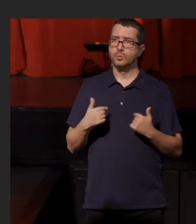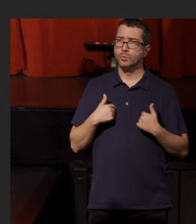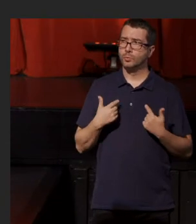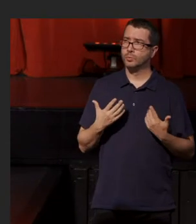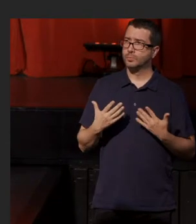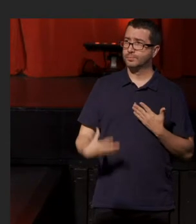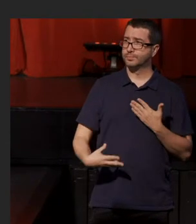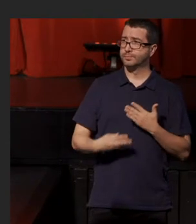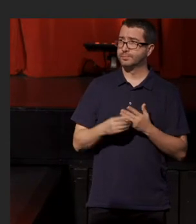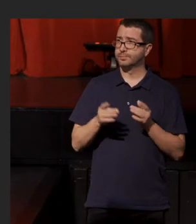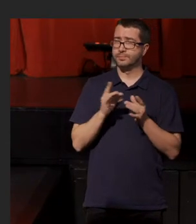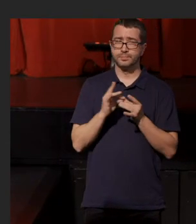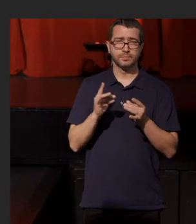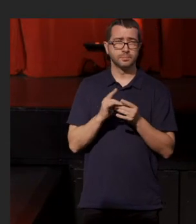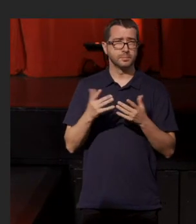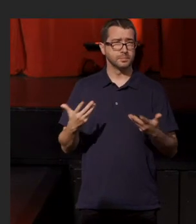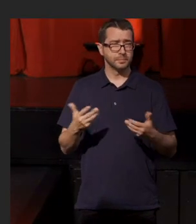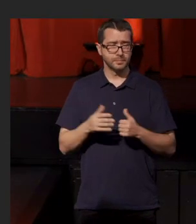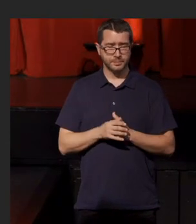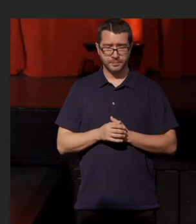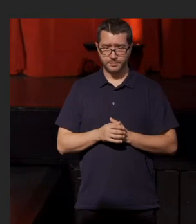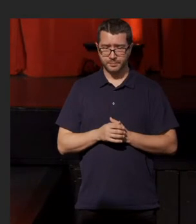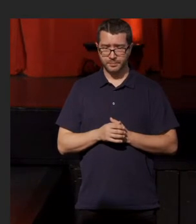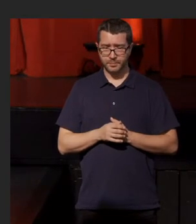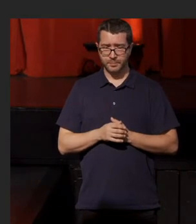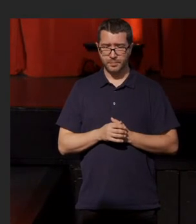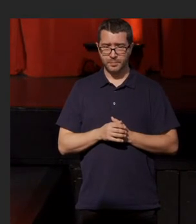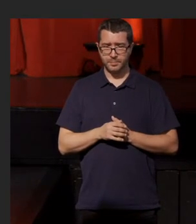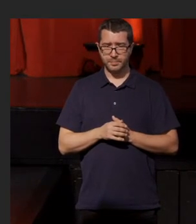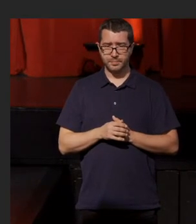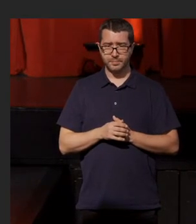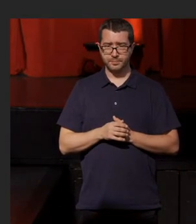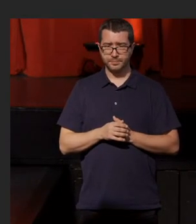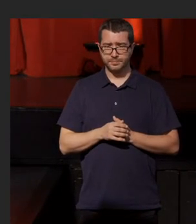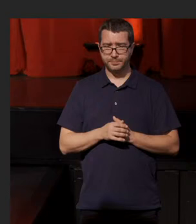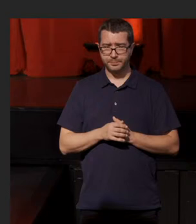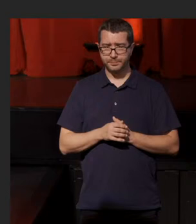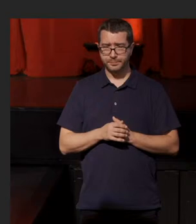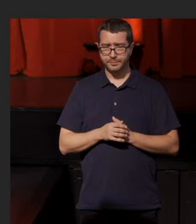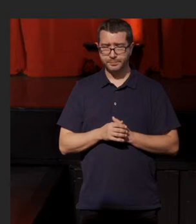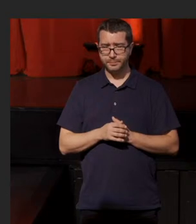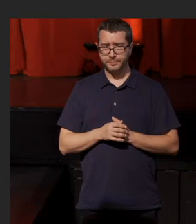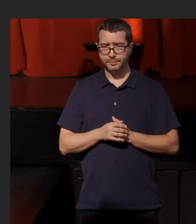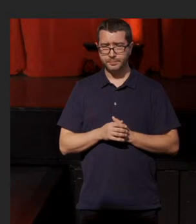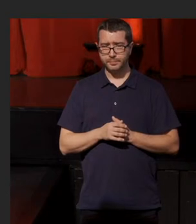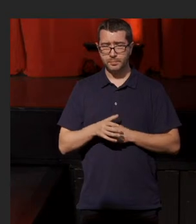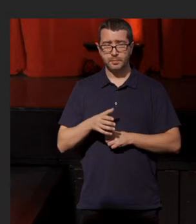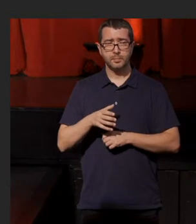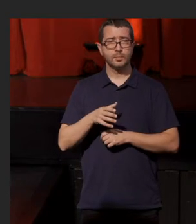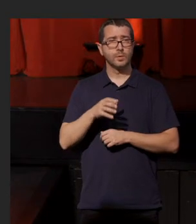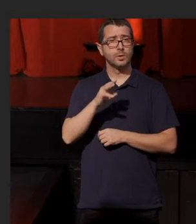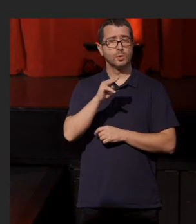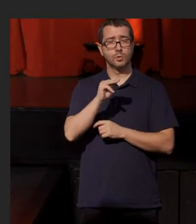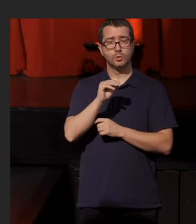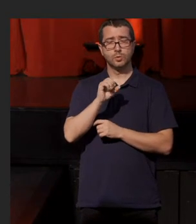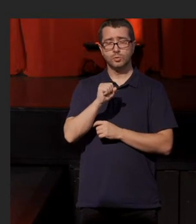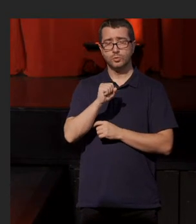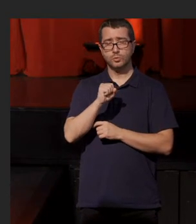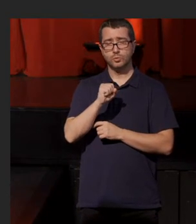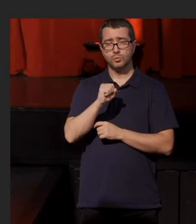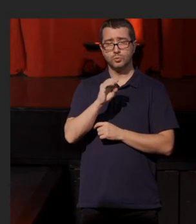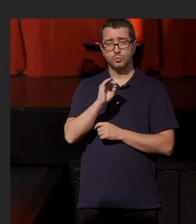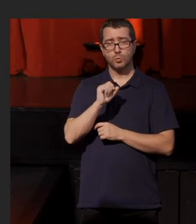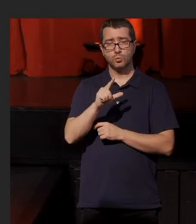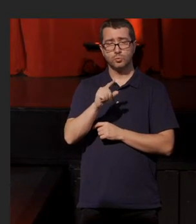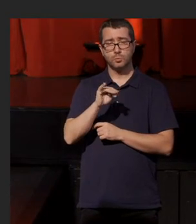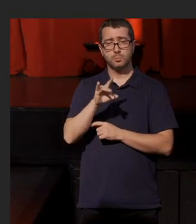is it's easy to get very afraid of the power of social media and other tools to